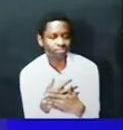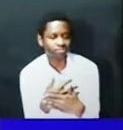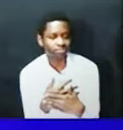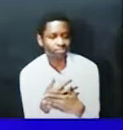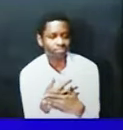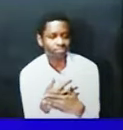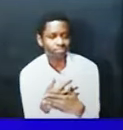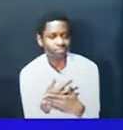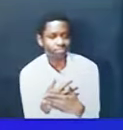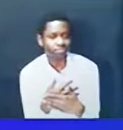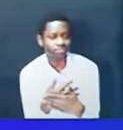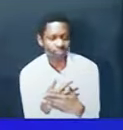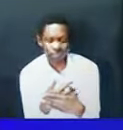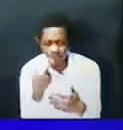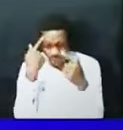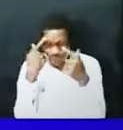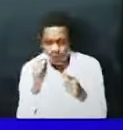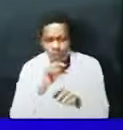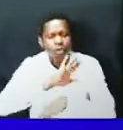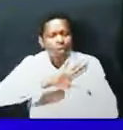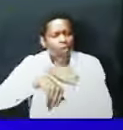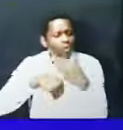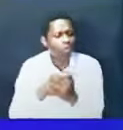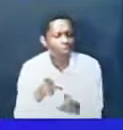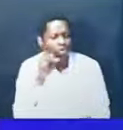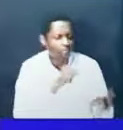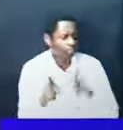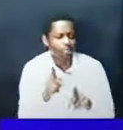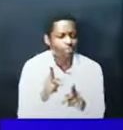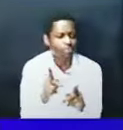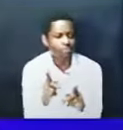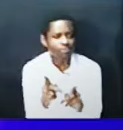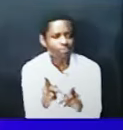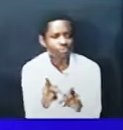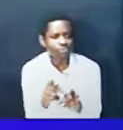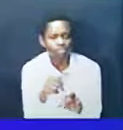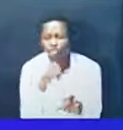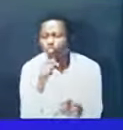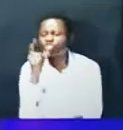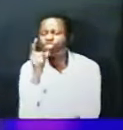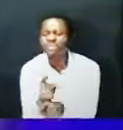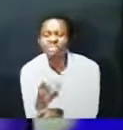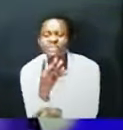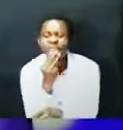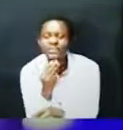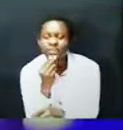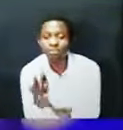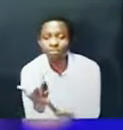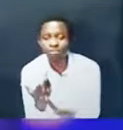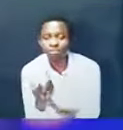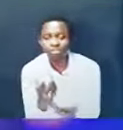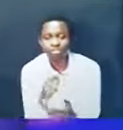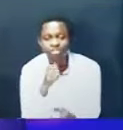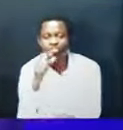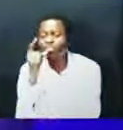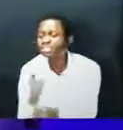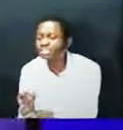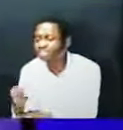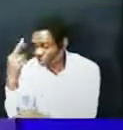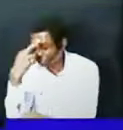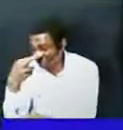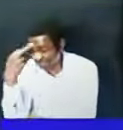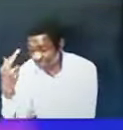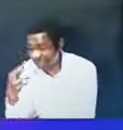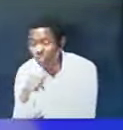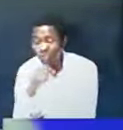may Bremo. For all the people. Not the Jews, not just to Romans,